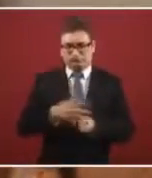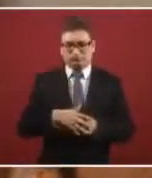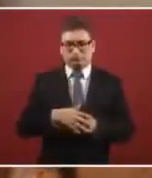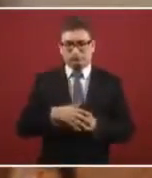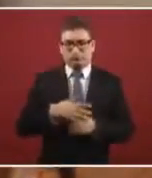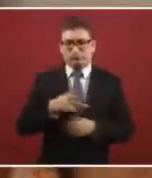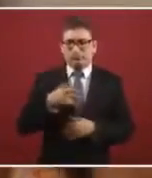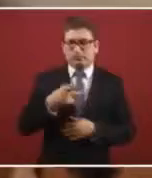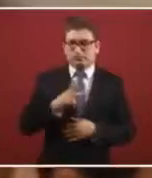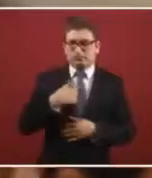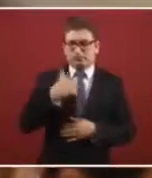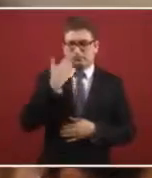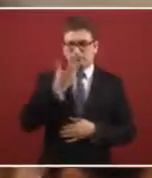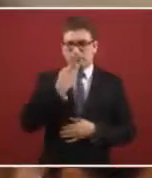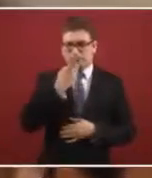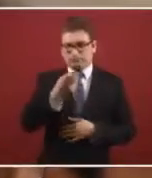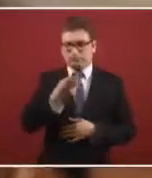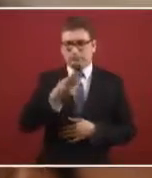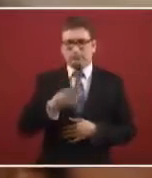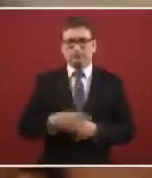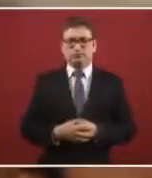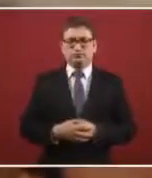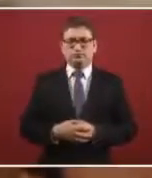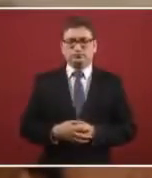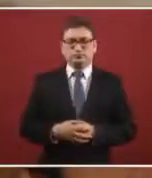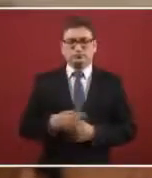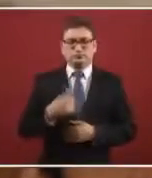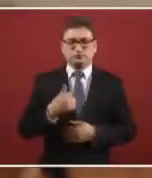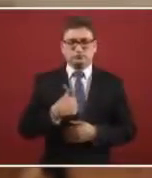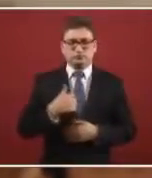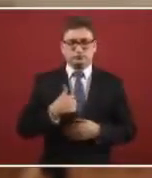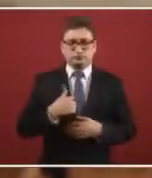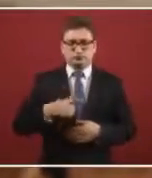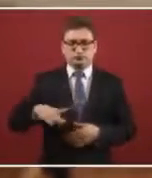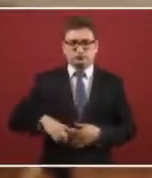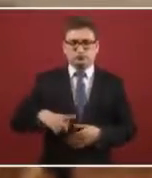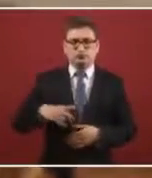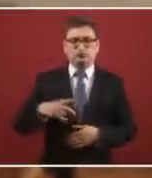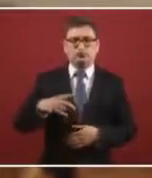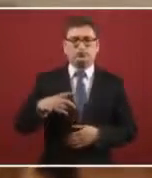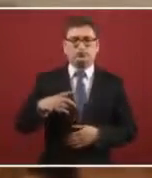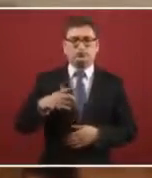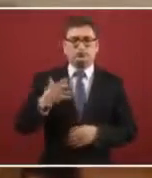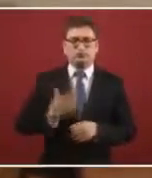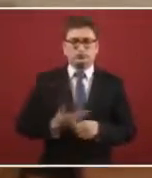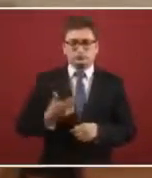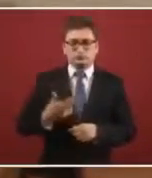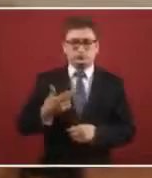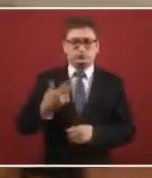with the youth of Guantanapa, but I want to tell you, I,